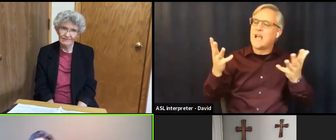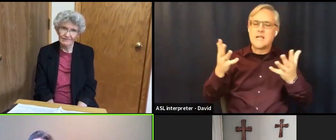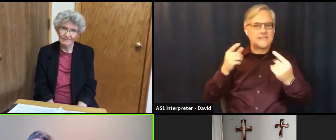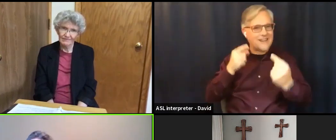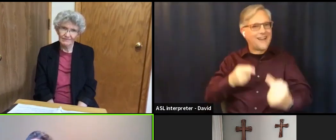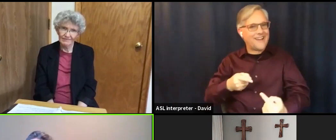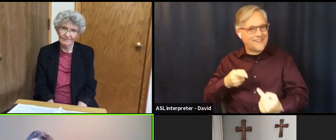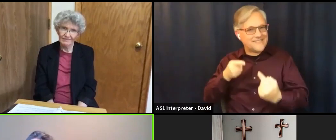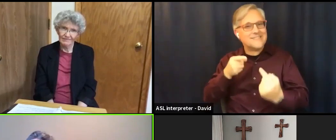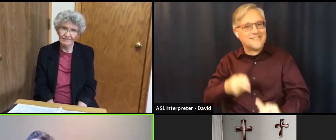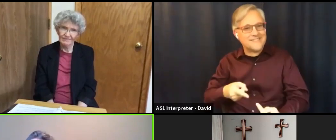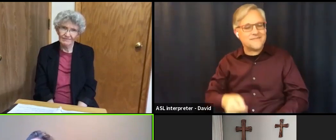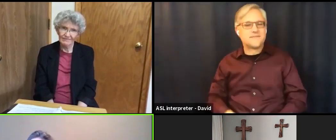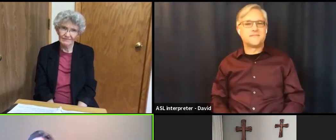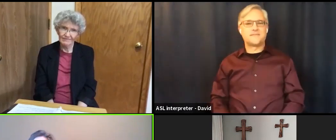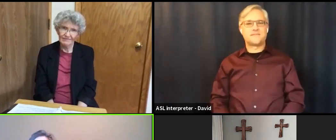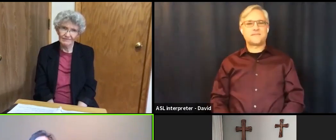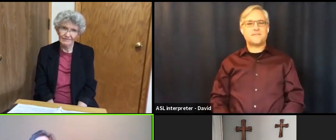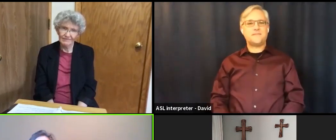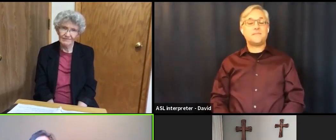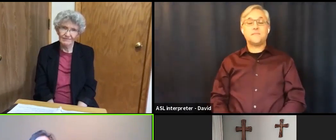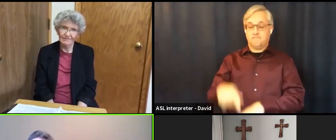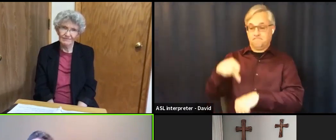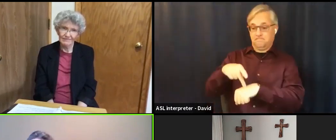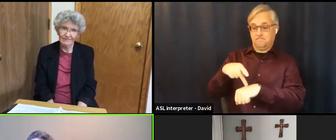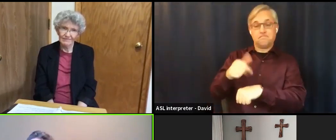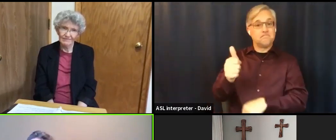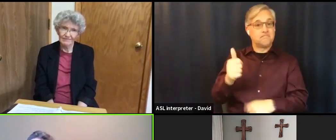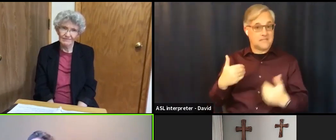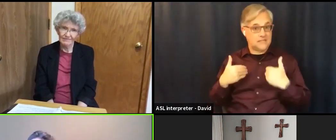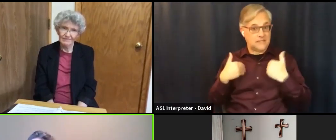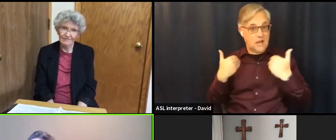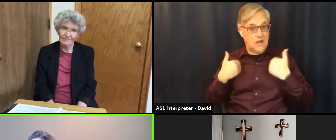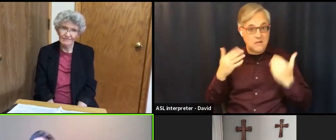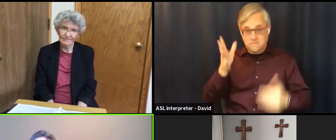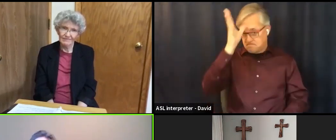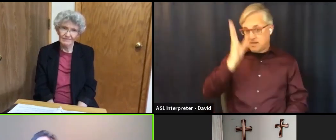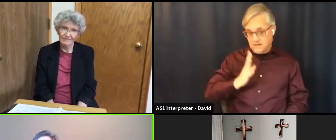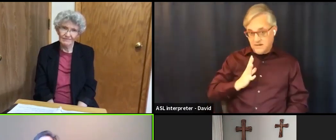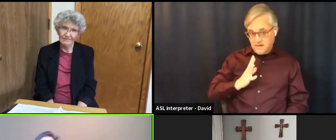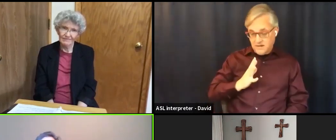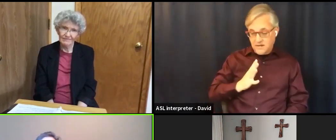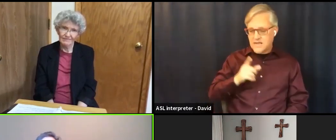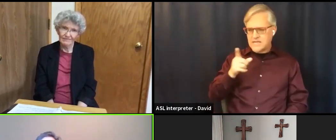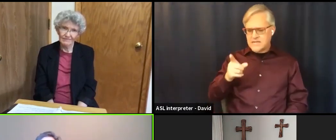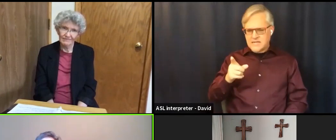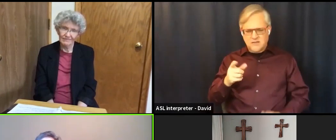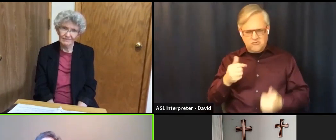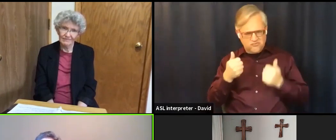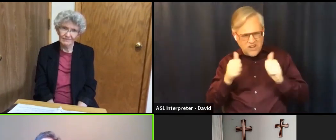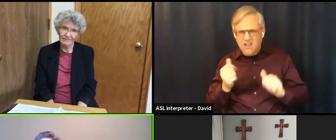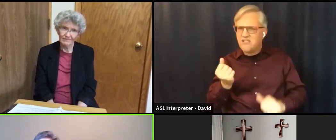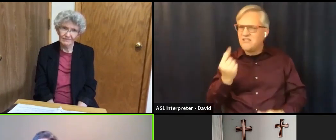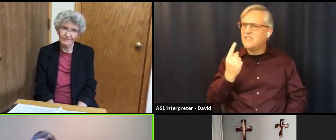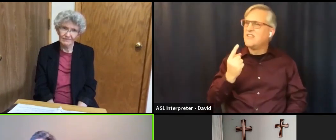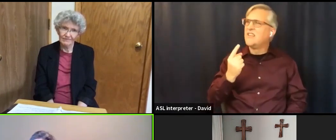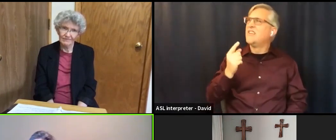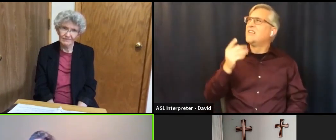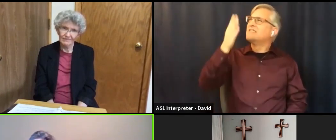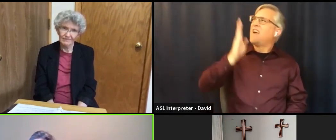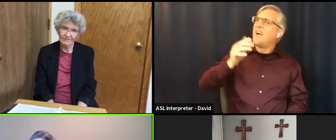As a young man, Peter struggles to comprehend that God's ways are humble,